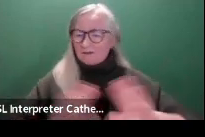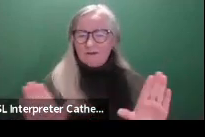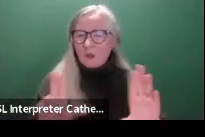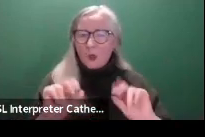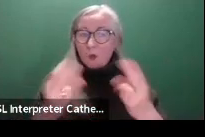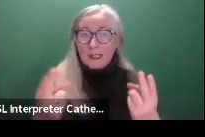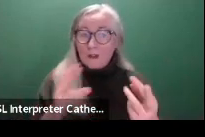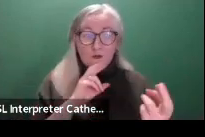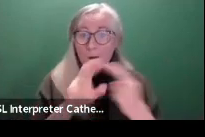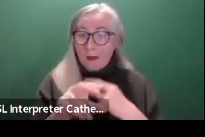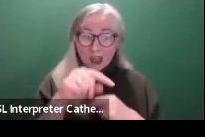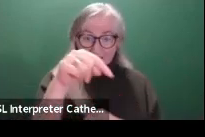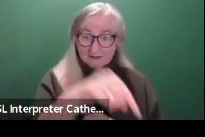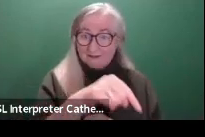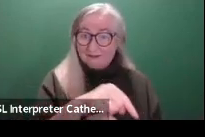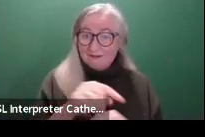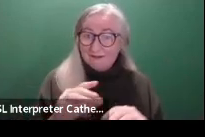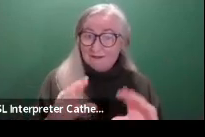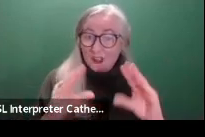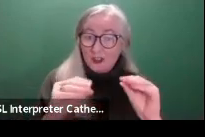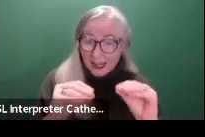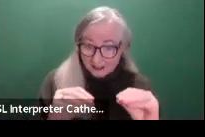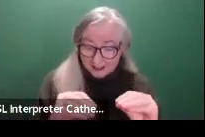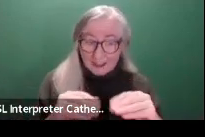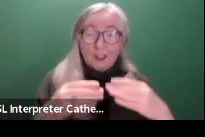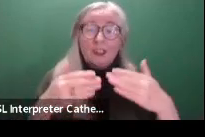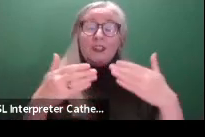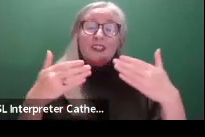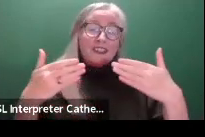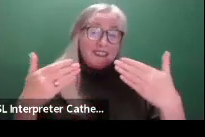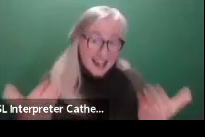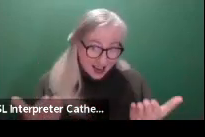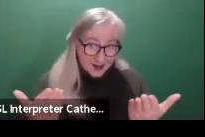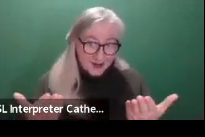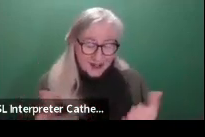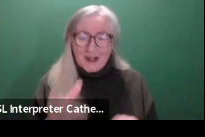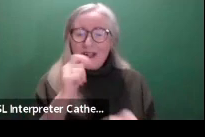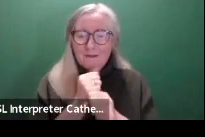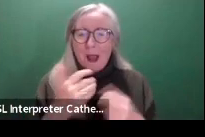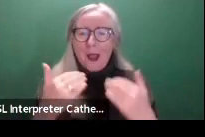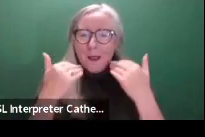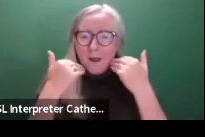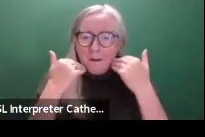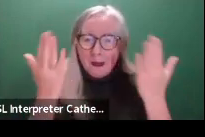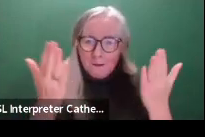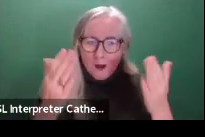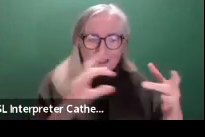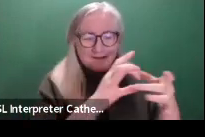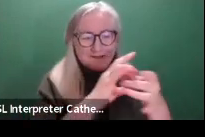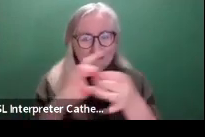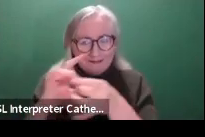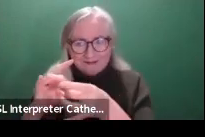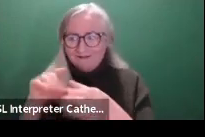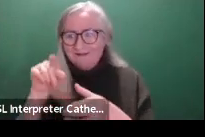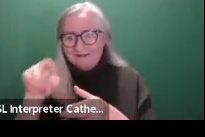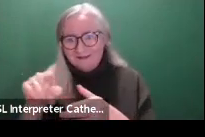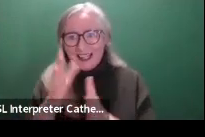fine. So without further ado then, let's talk about menopause and the sign language interpreting profession.